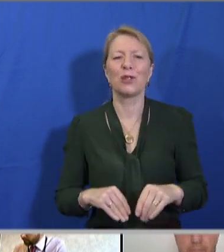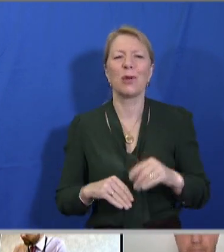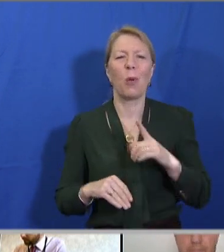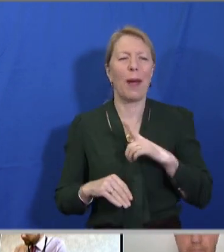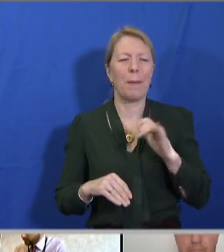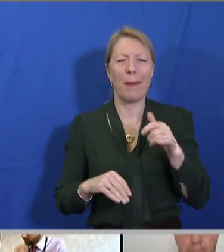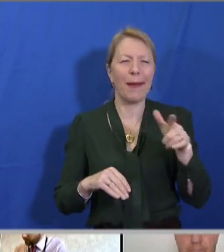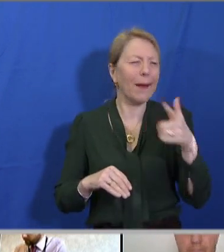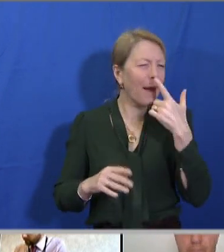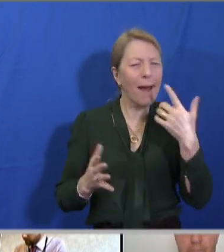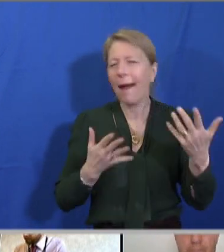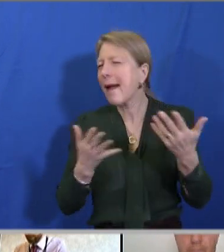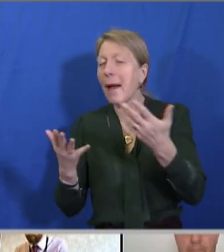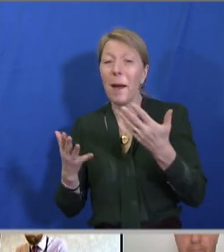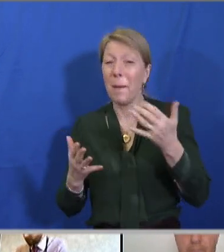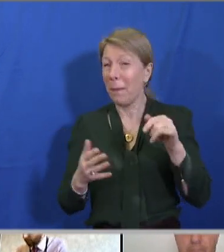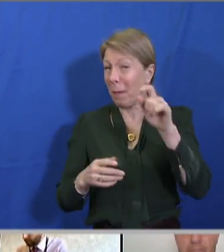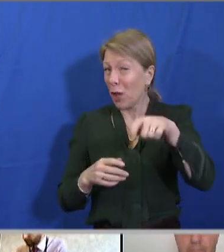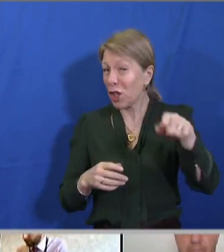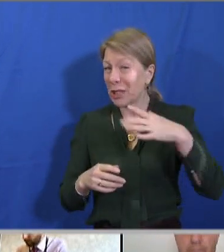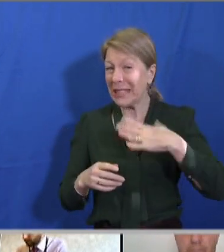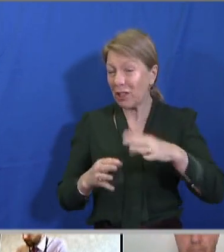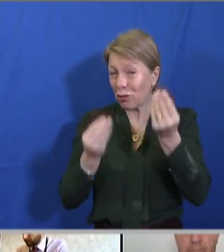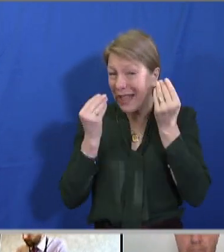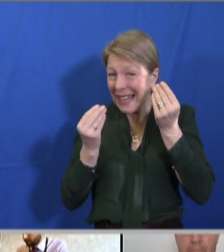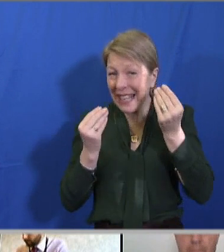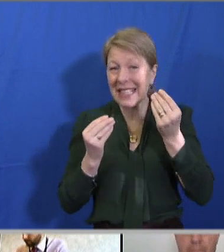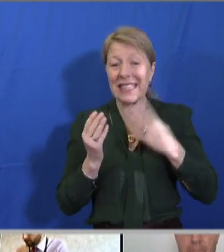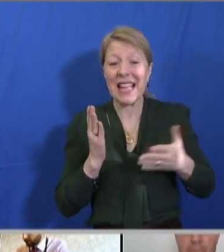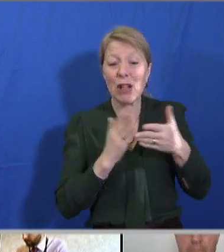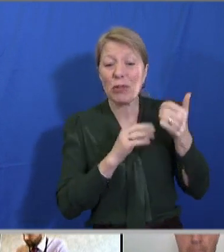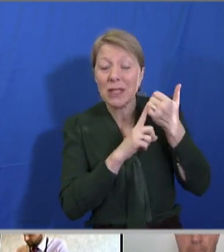rectified either due to training or additional enhanced support for those service users coming